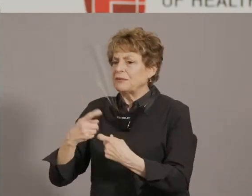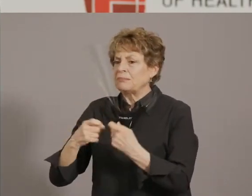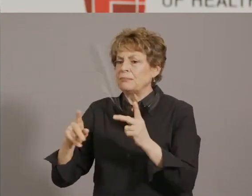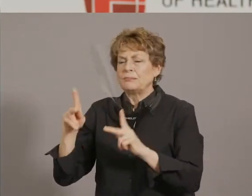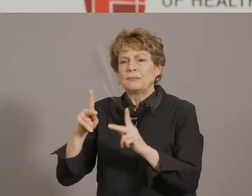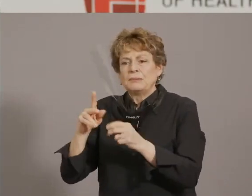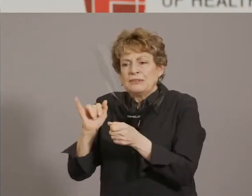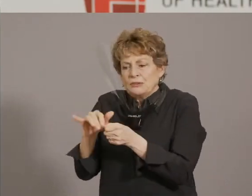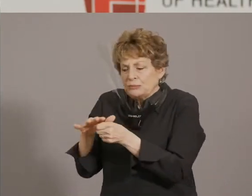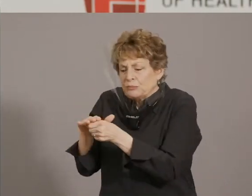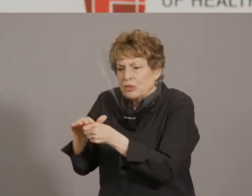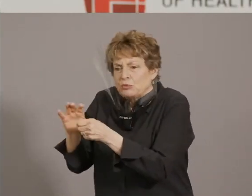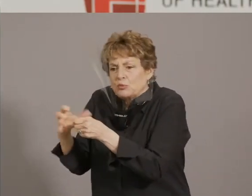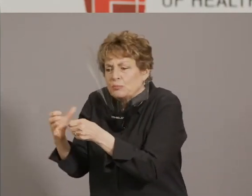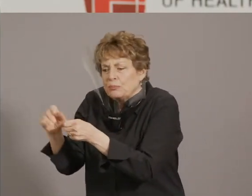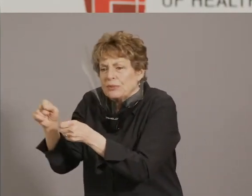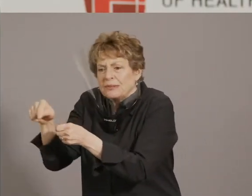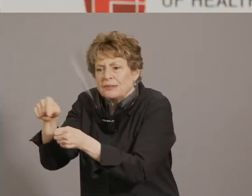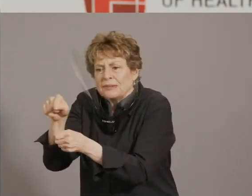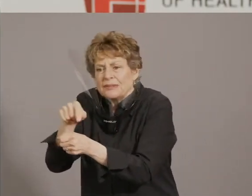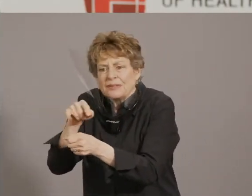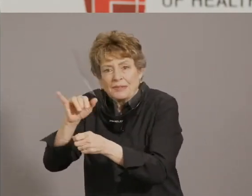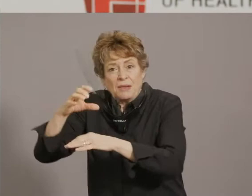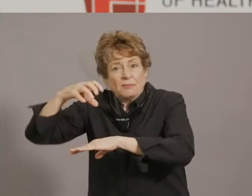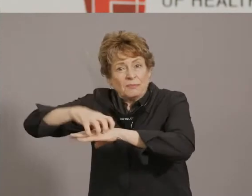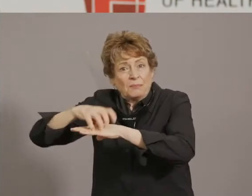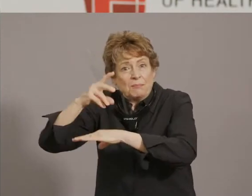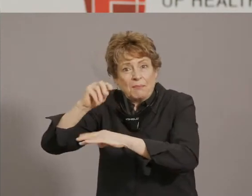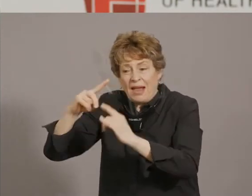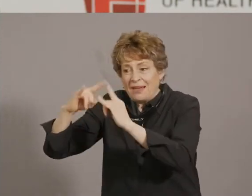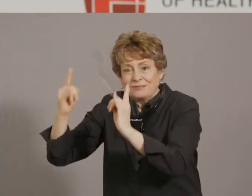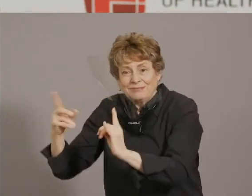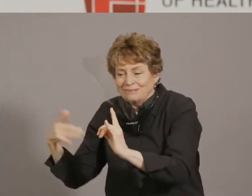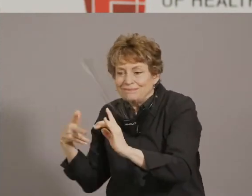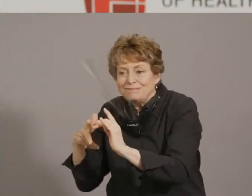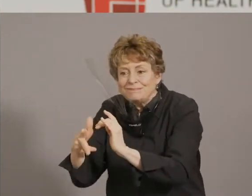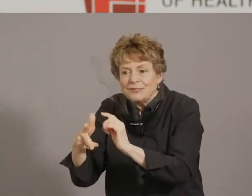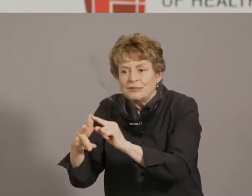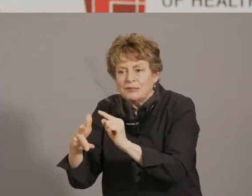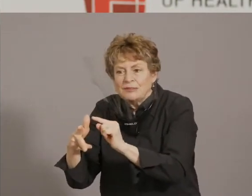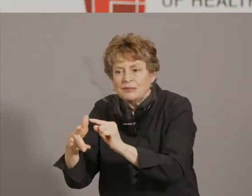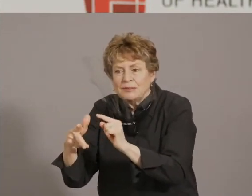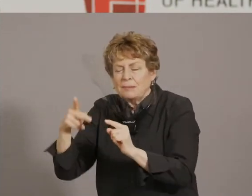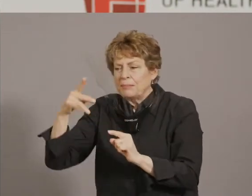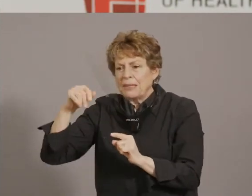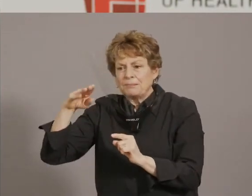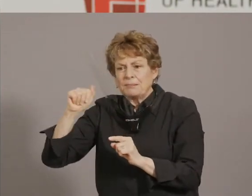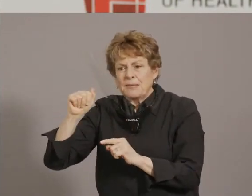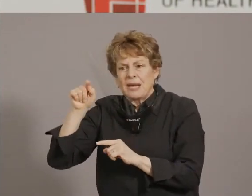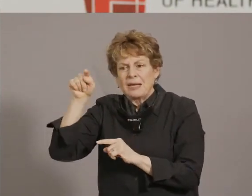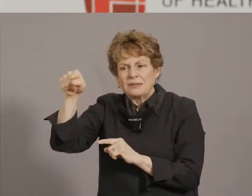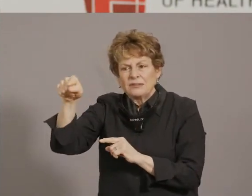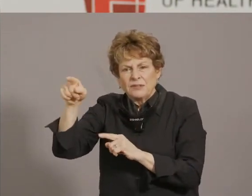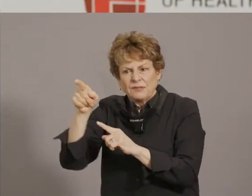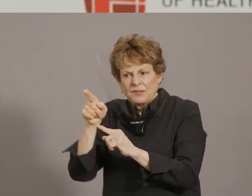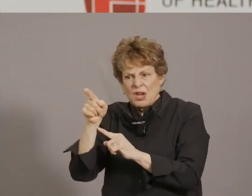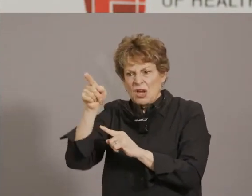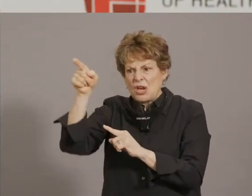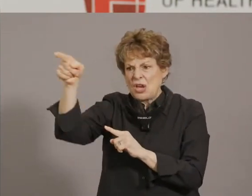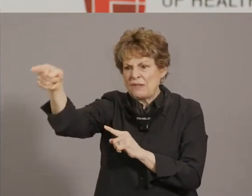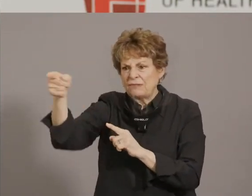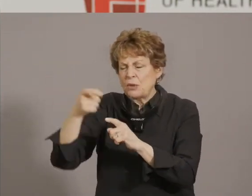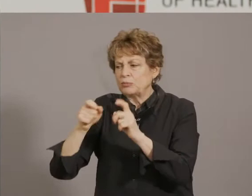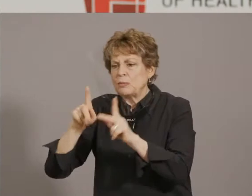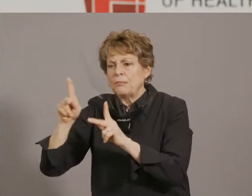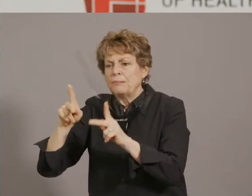up pods, especially down in Pima County, is taking away from those communities for whatever reason they're not able to